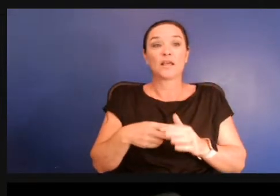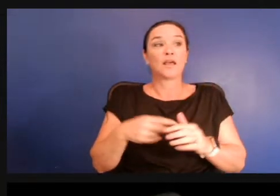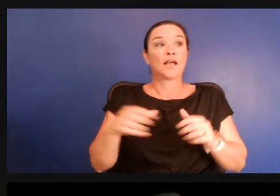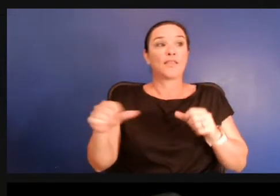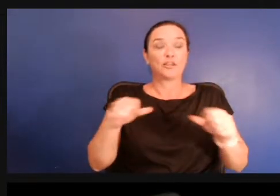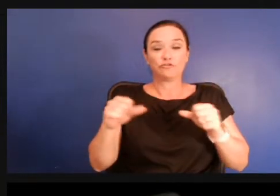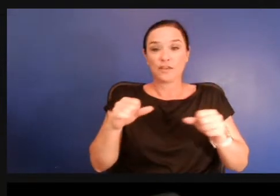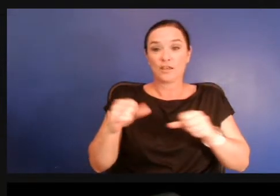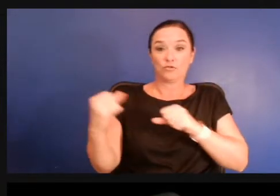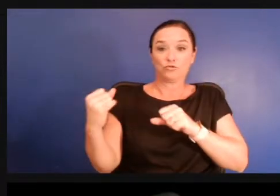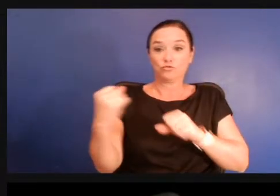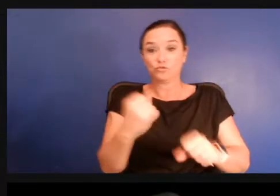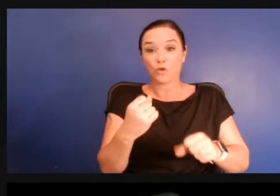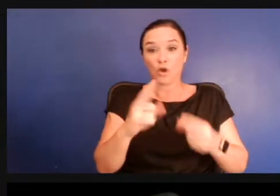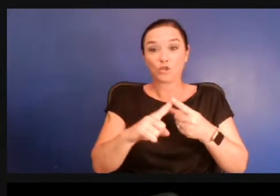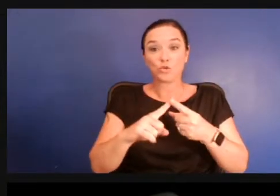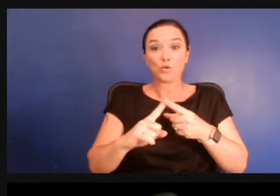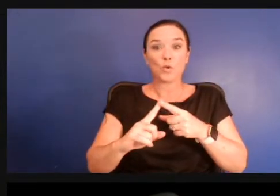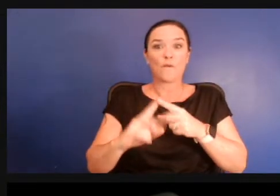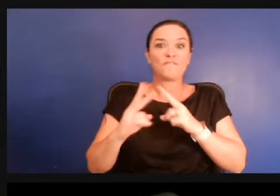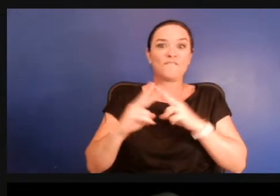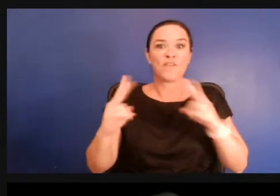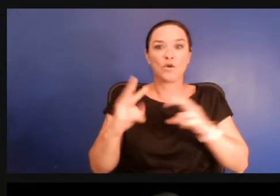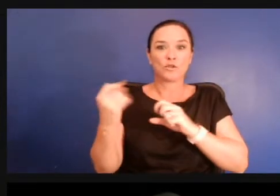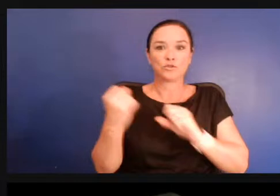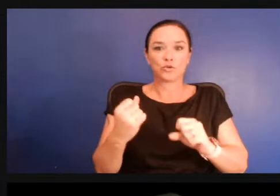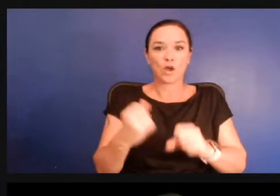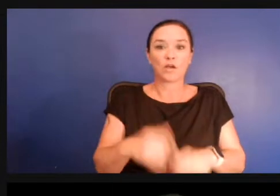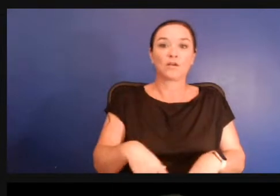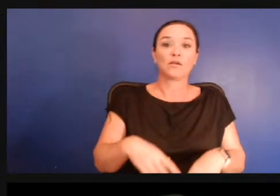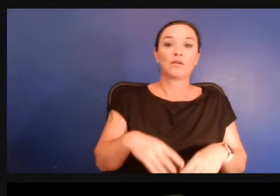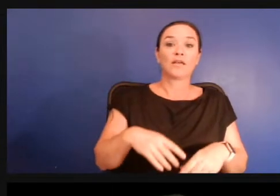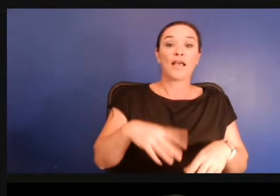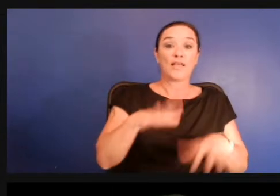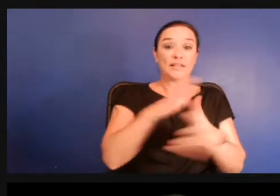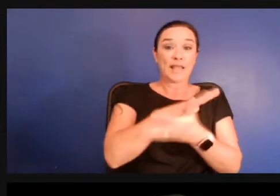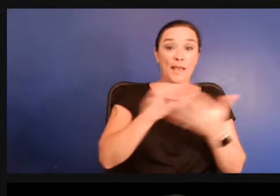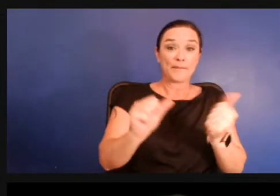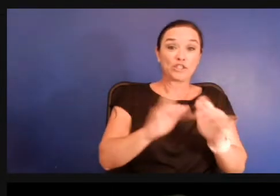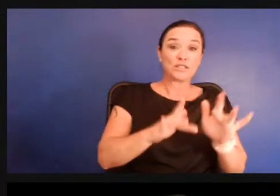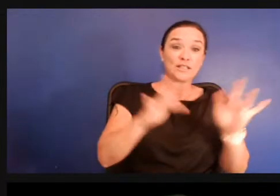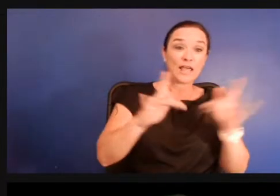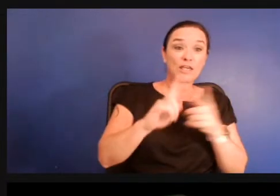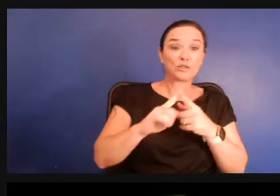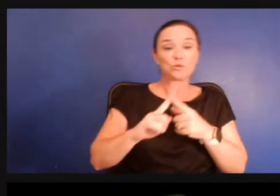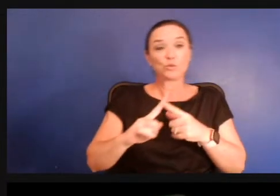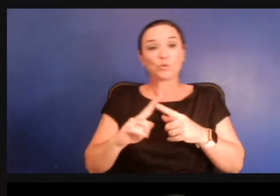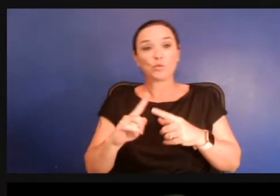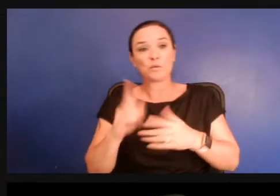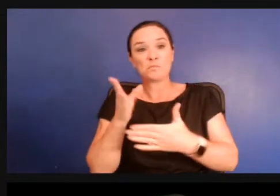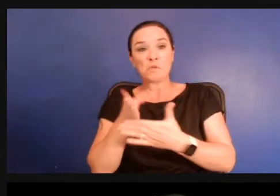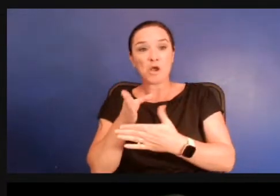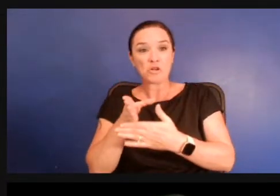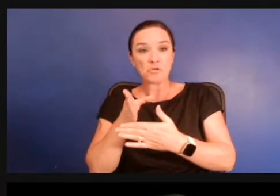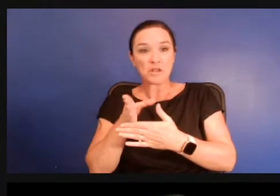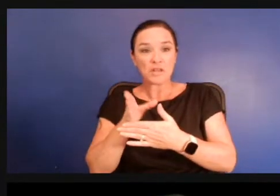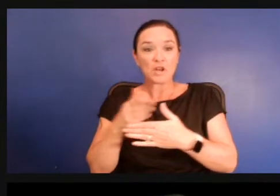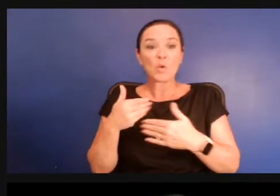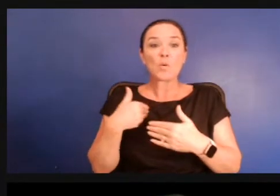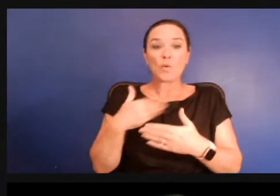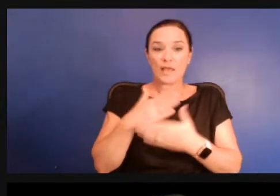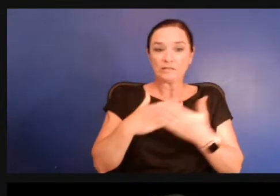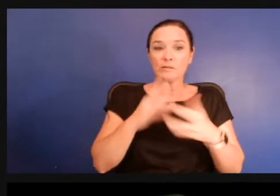very strong. Damage would be light to moderate. Right? I've heard of some light damage, and we had some reports of